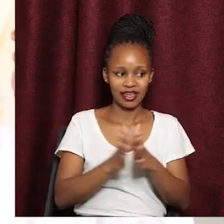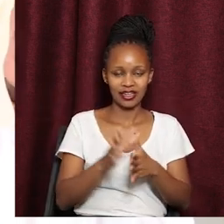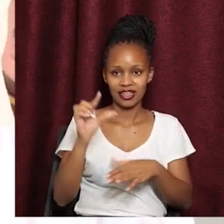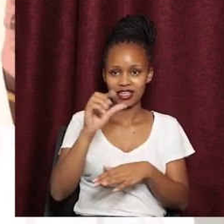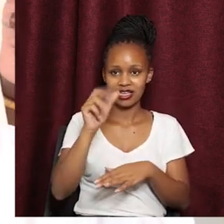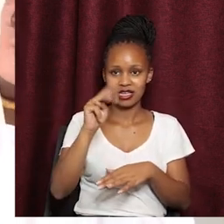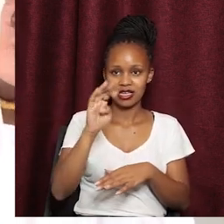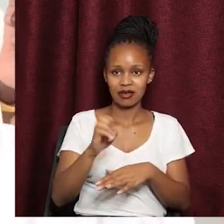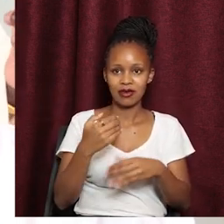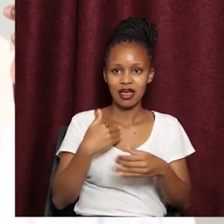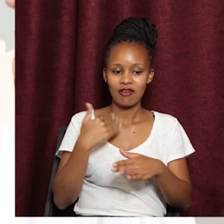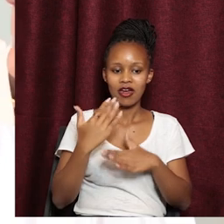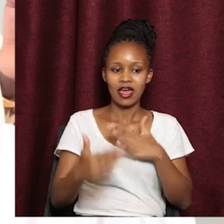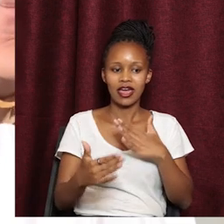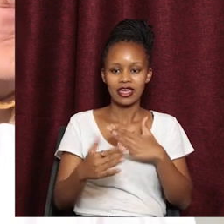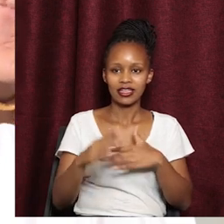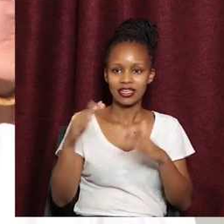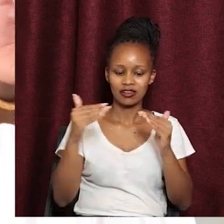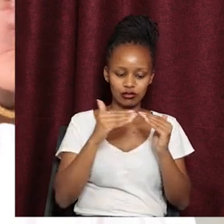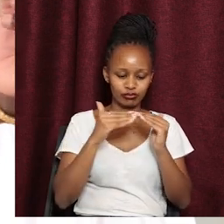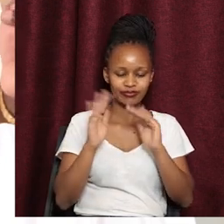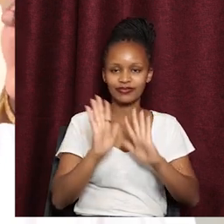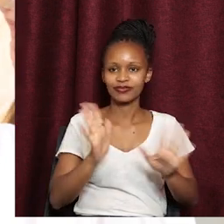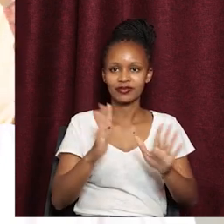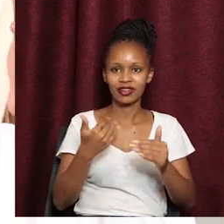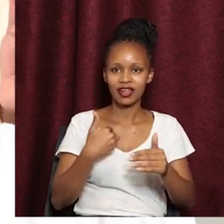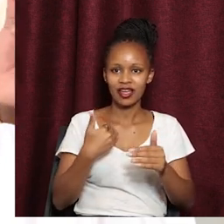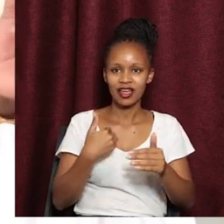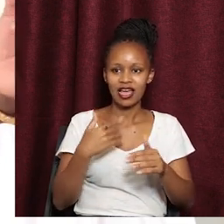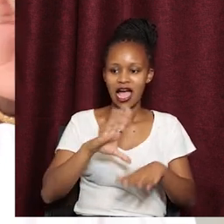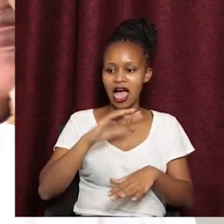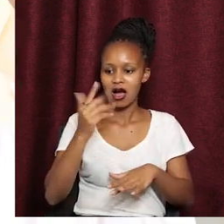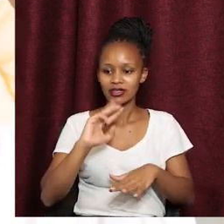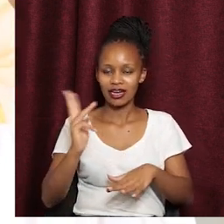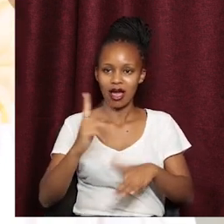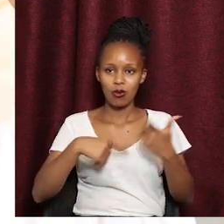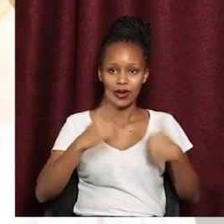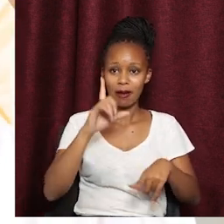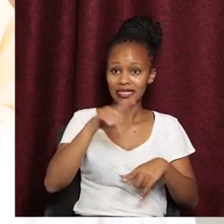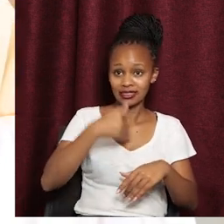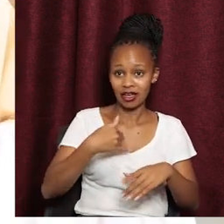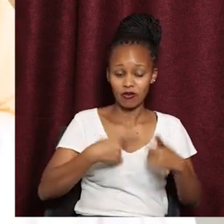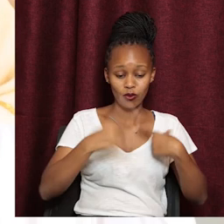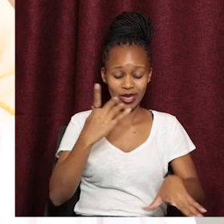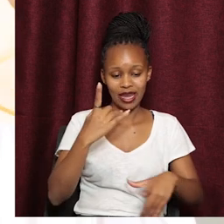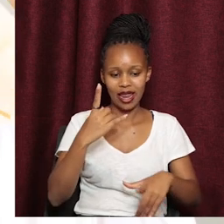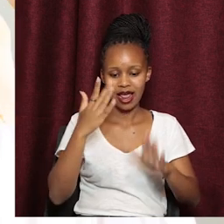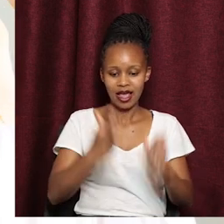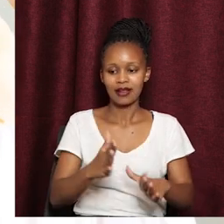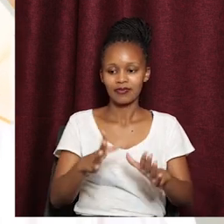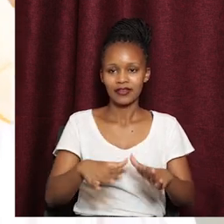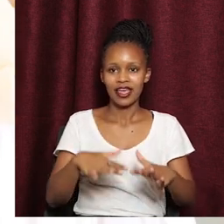added in a draw. So there had to be an outright winner. So the game went on.